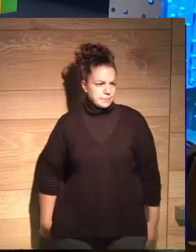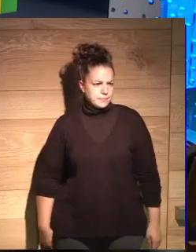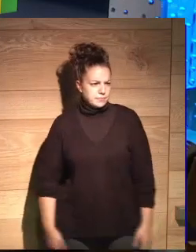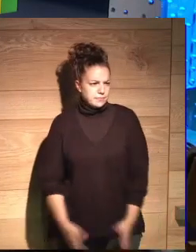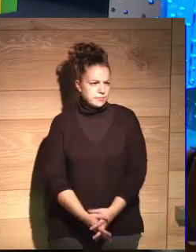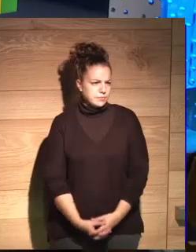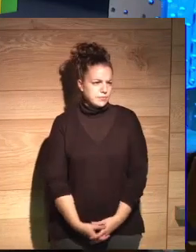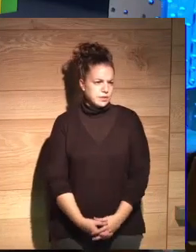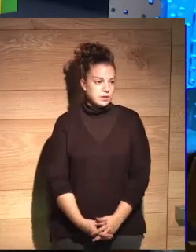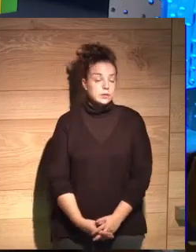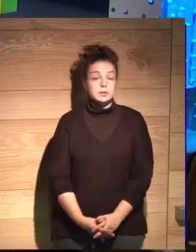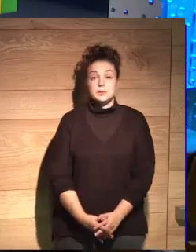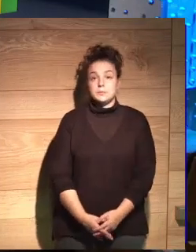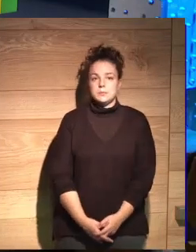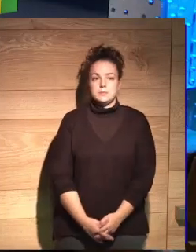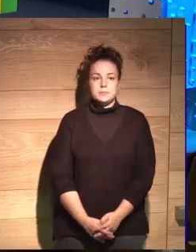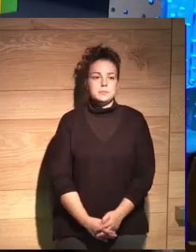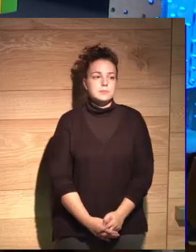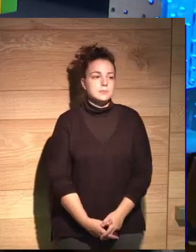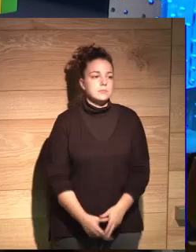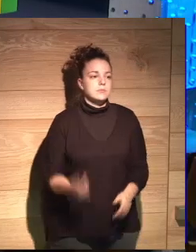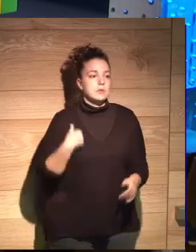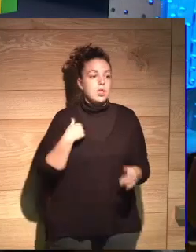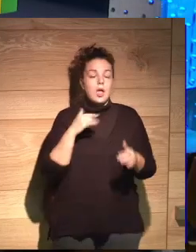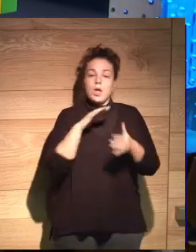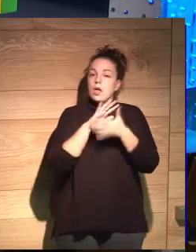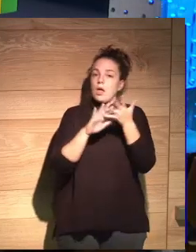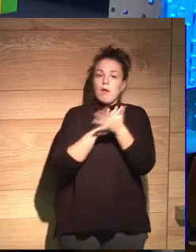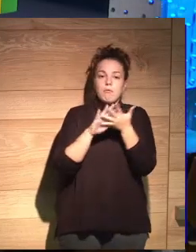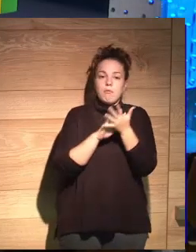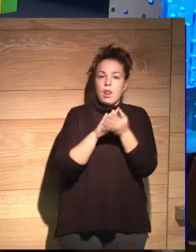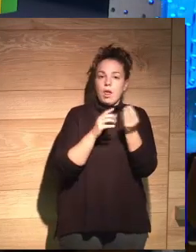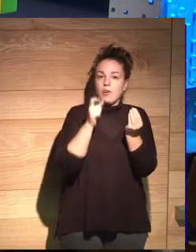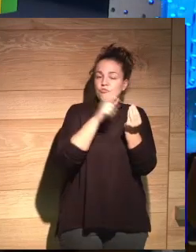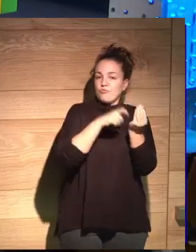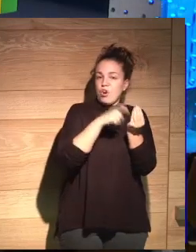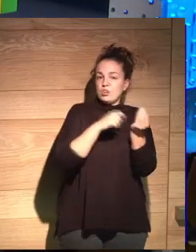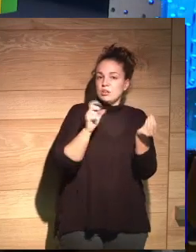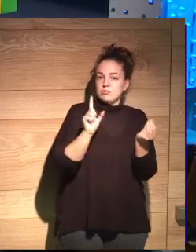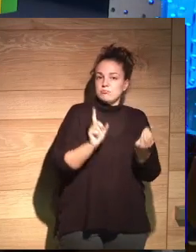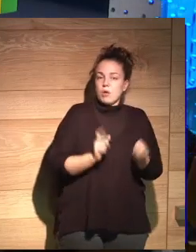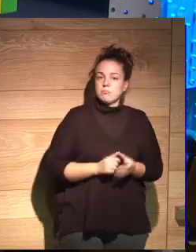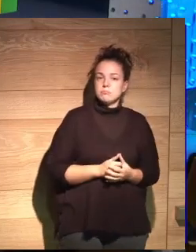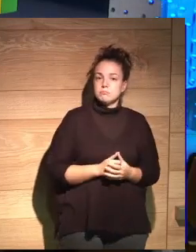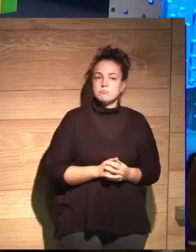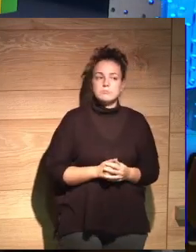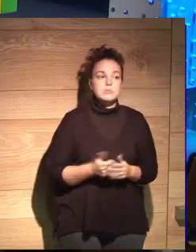Bueno, pues no voy a hablar de... I'm not going to talk about fossils,